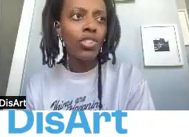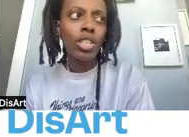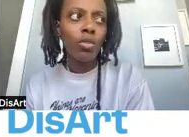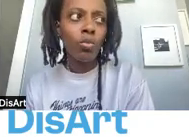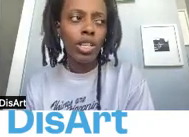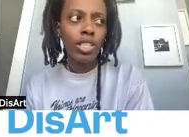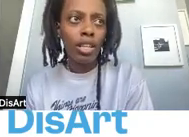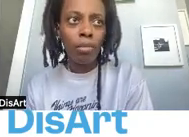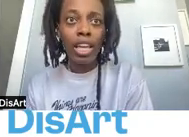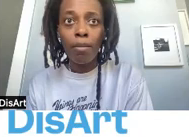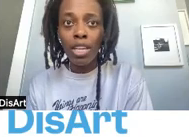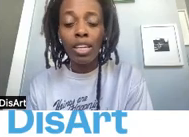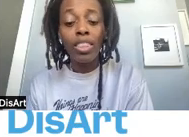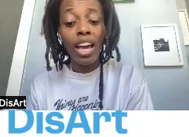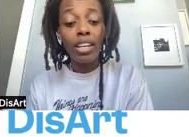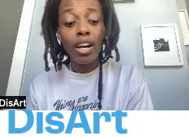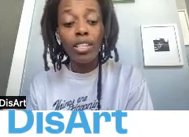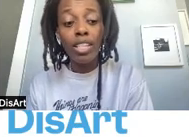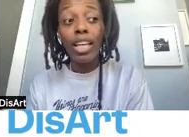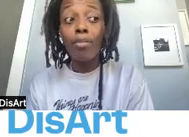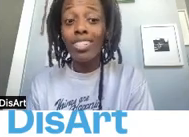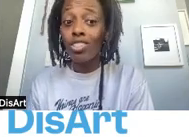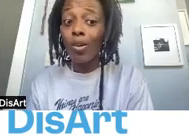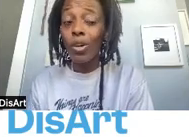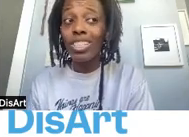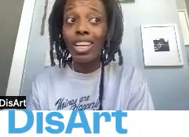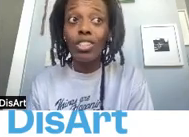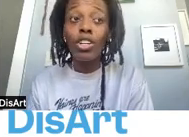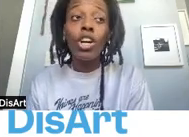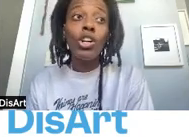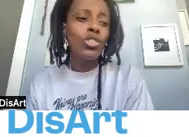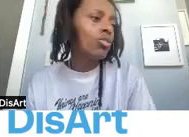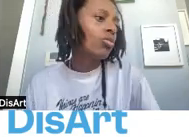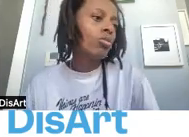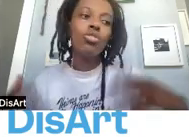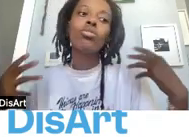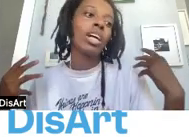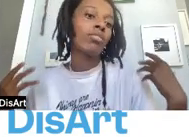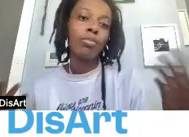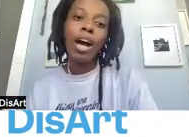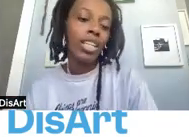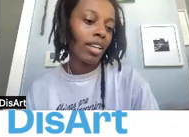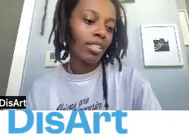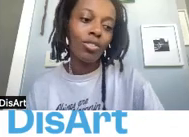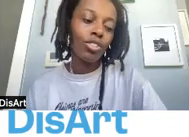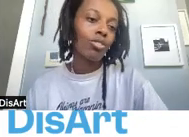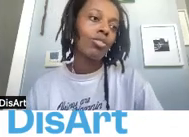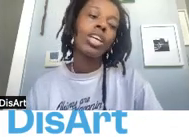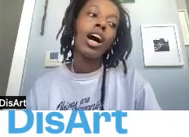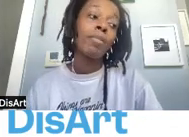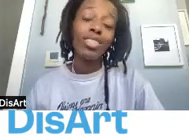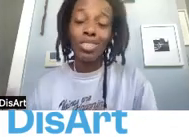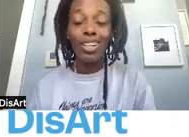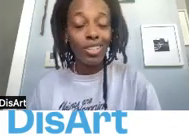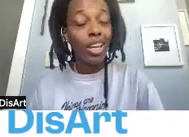One actually was in Miami that Site Lab and DisArt worked together to do kind of these podcast